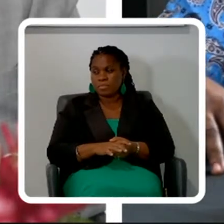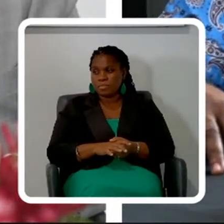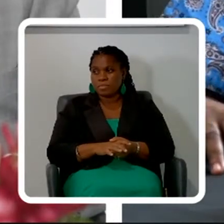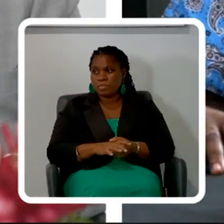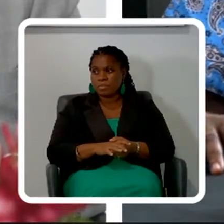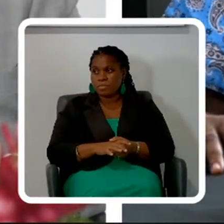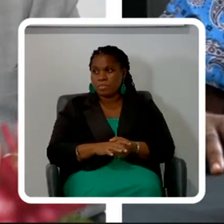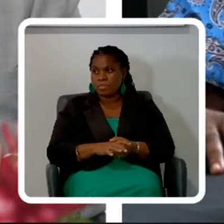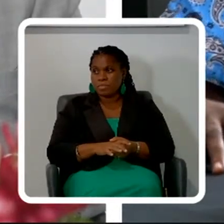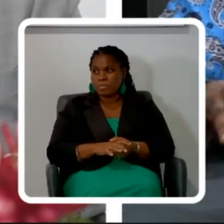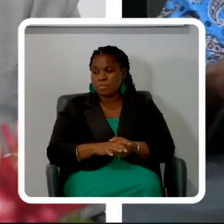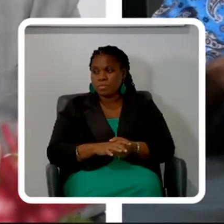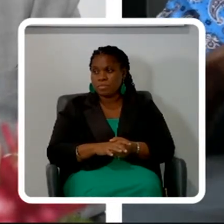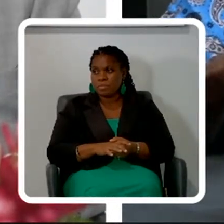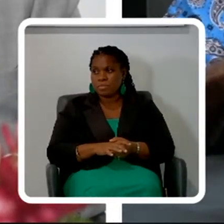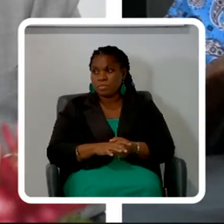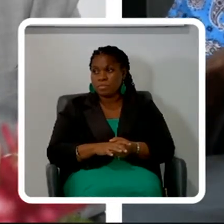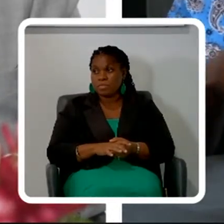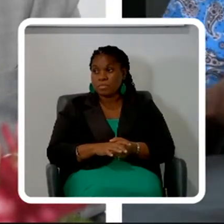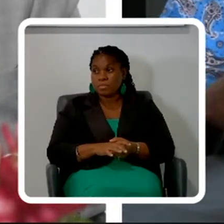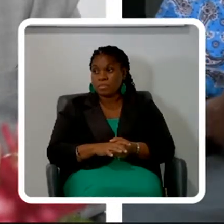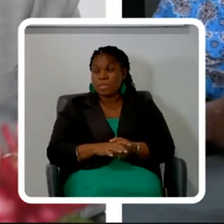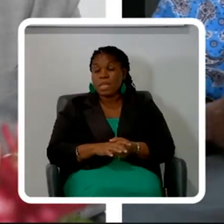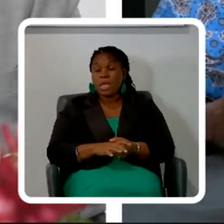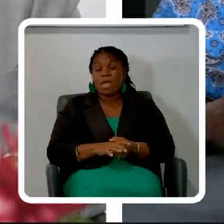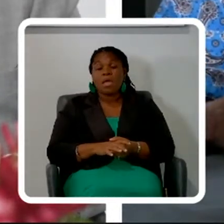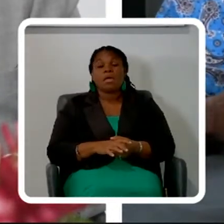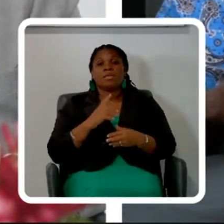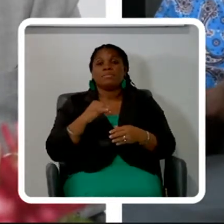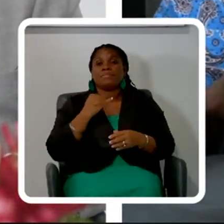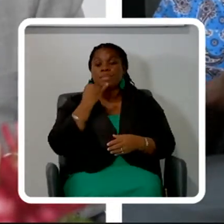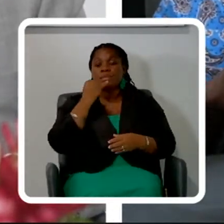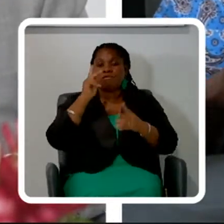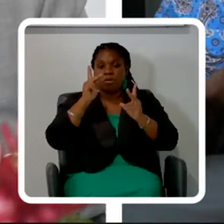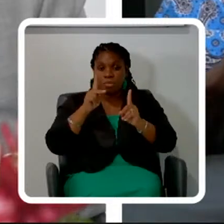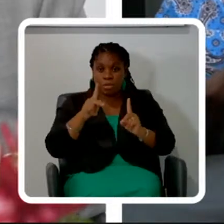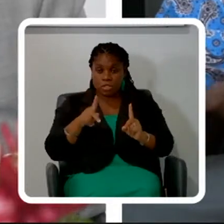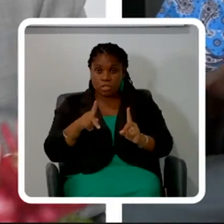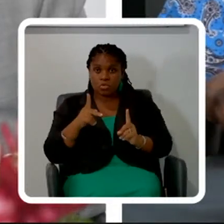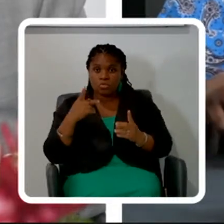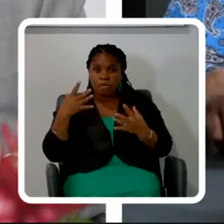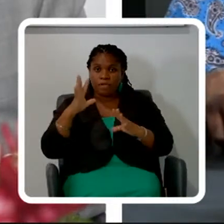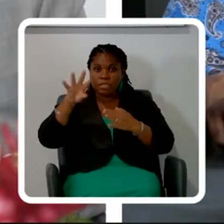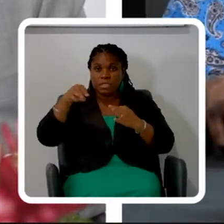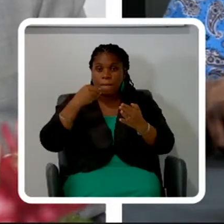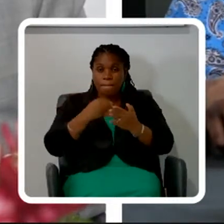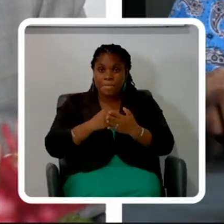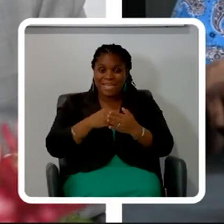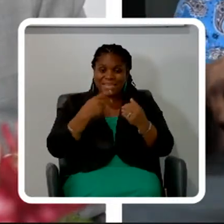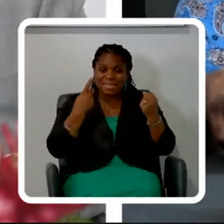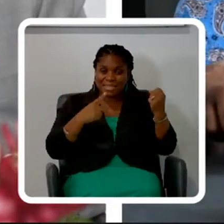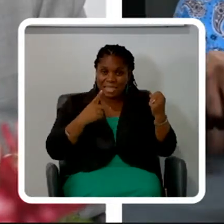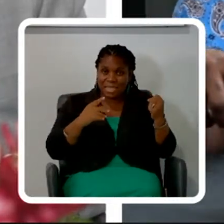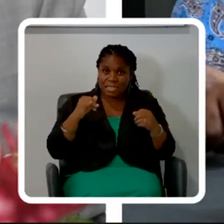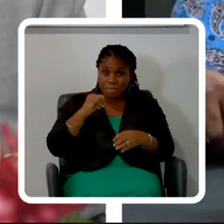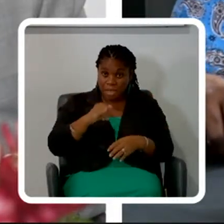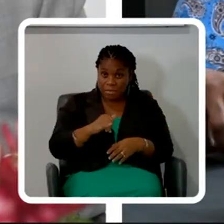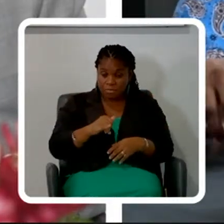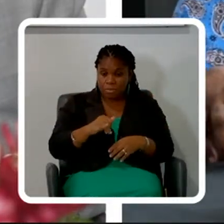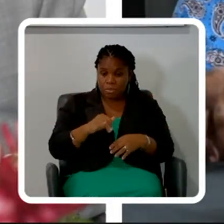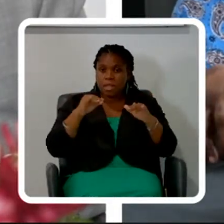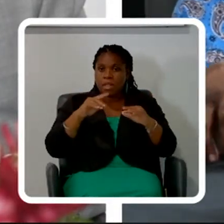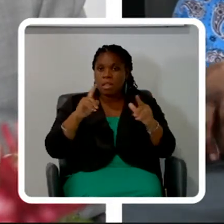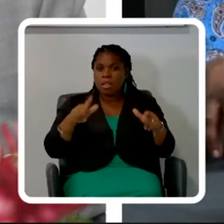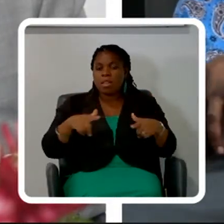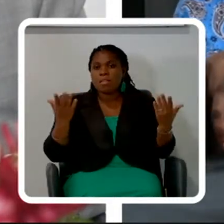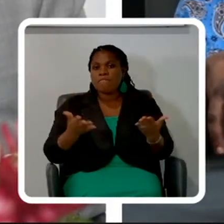happening there as well? And in a related question, given the track record that Chinese investors